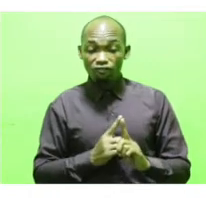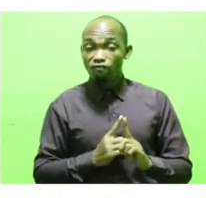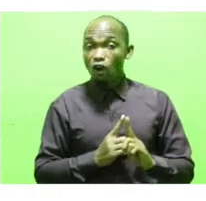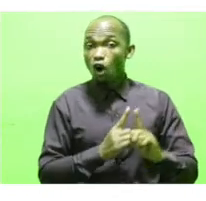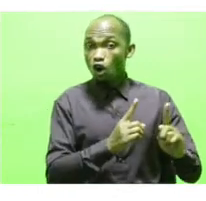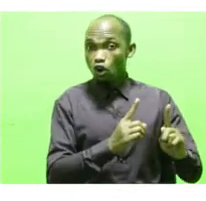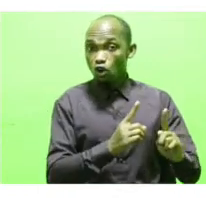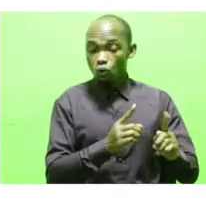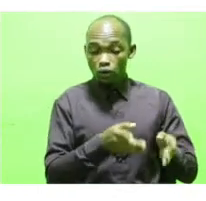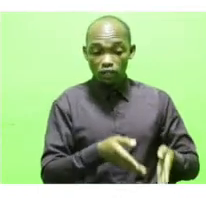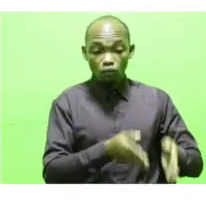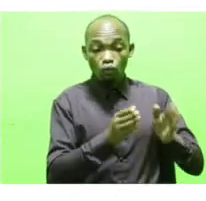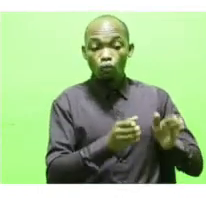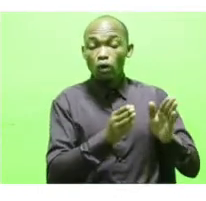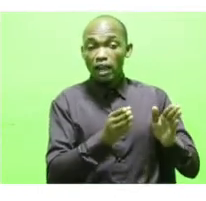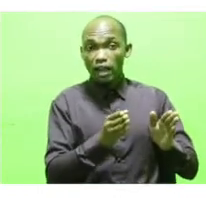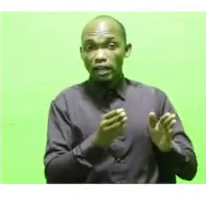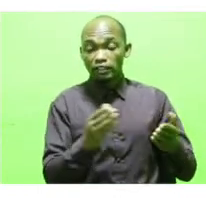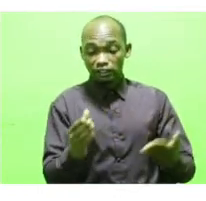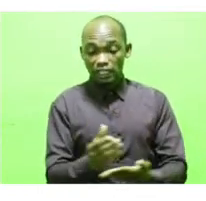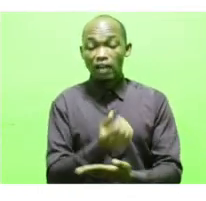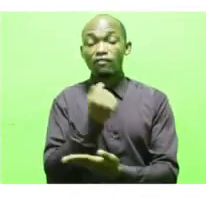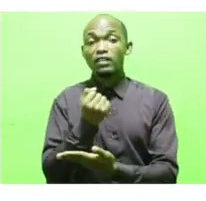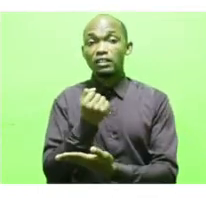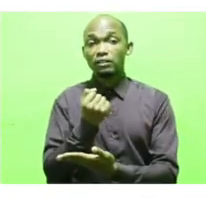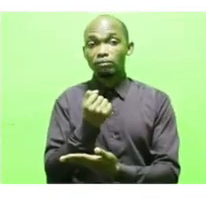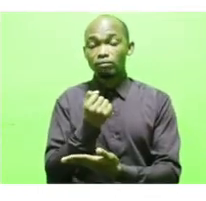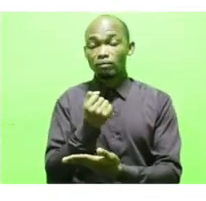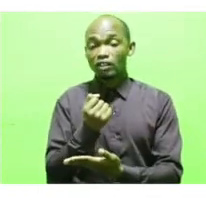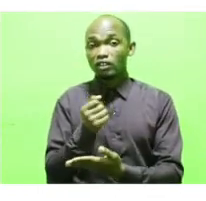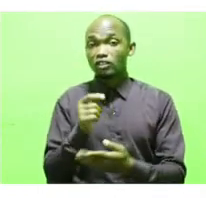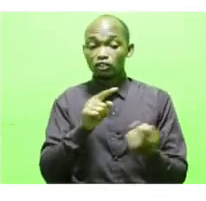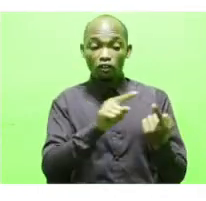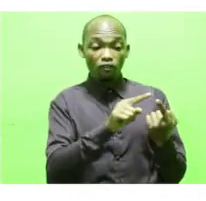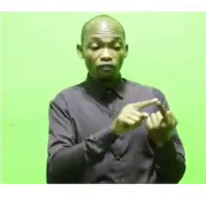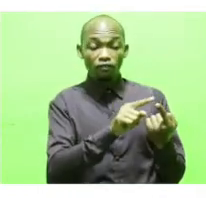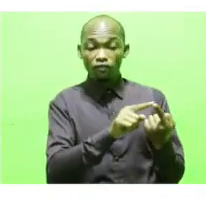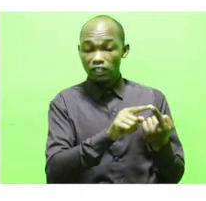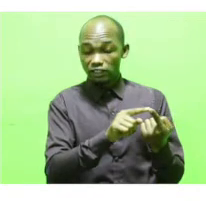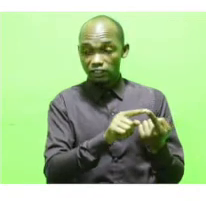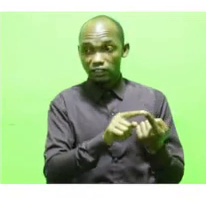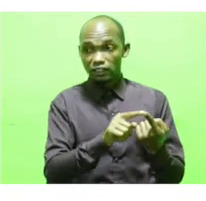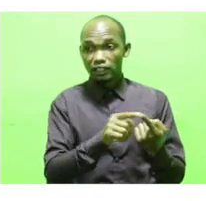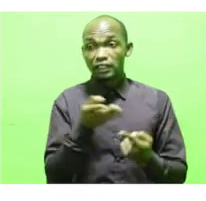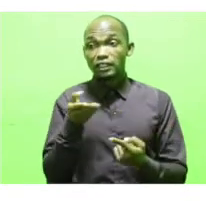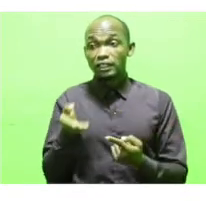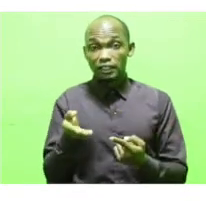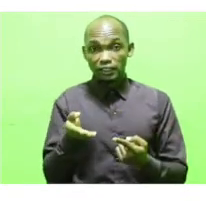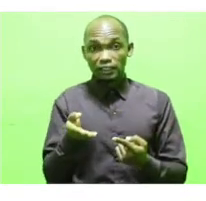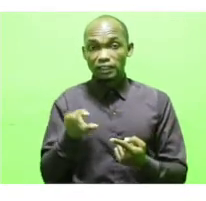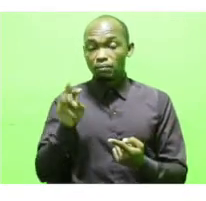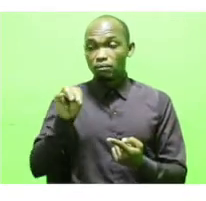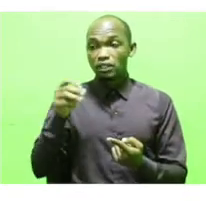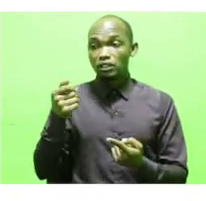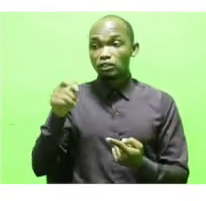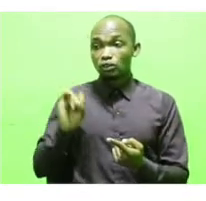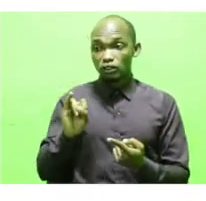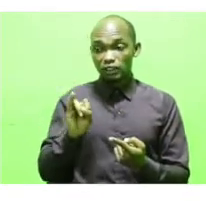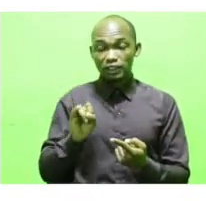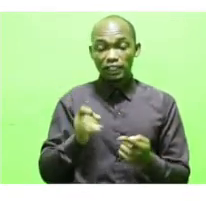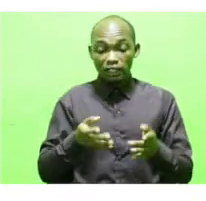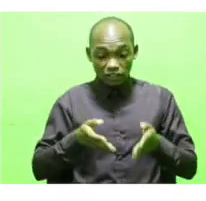following ways or reasons. Any word is acceptable. First of all, mitosis results into